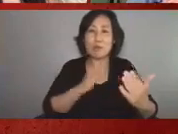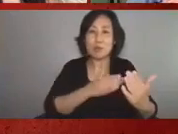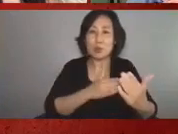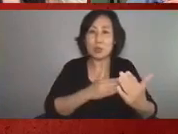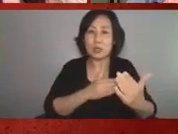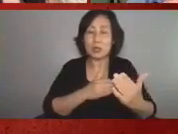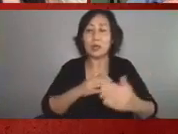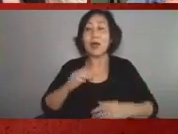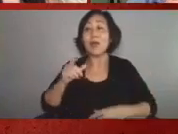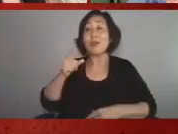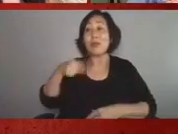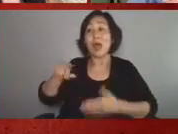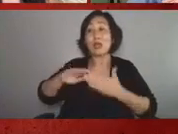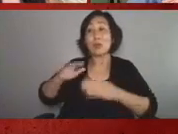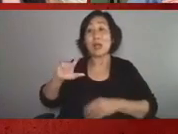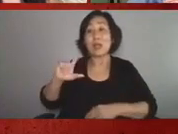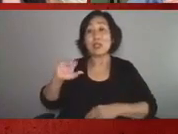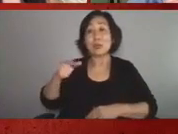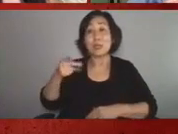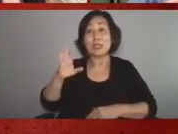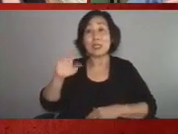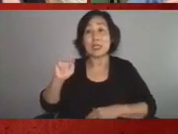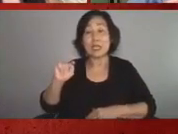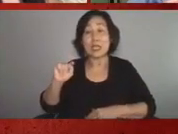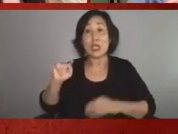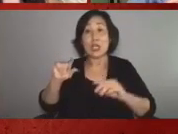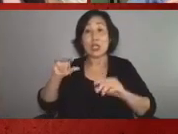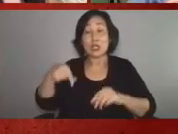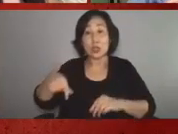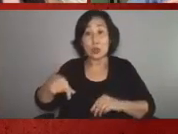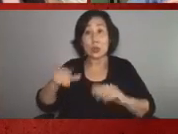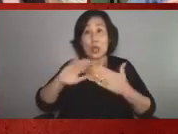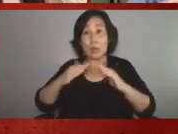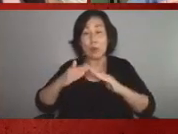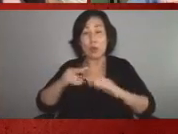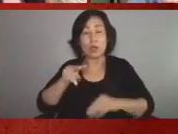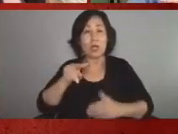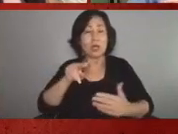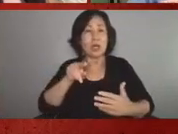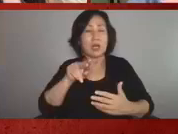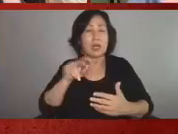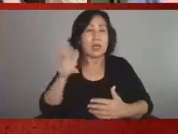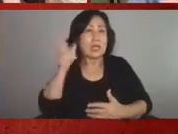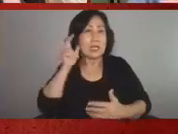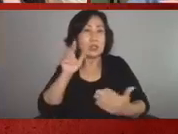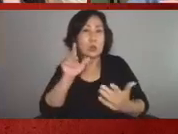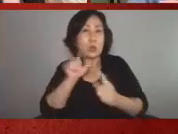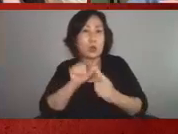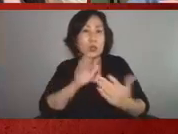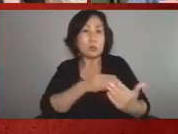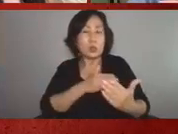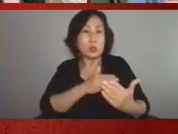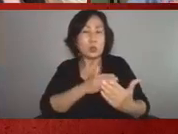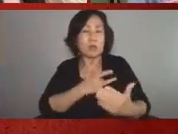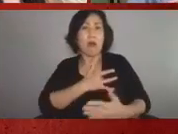they find themselves totally hit in the gut by what she is trying to figure out about herself. Well, James, you